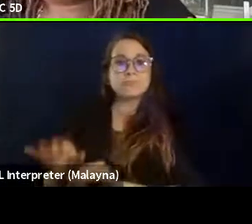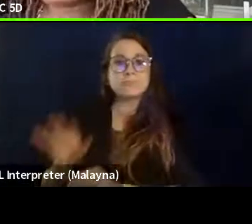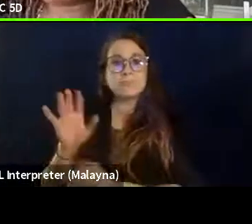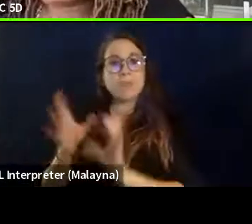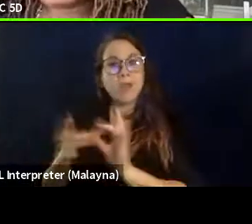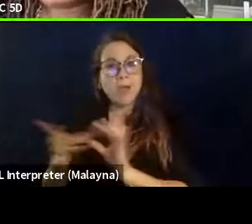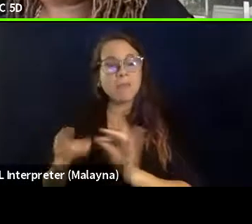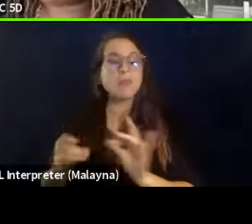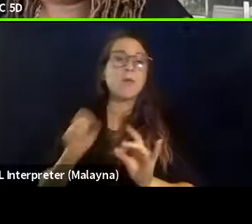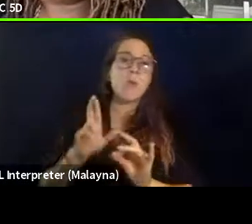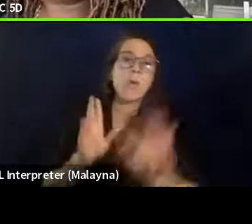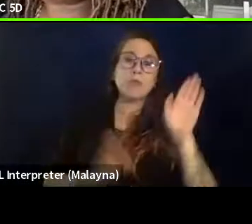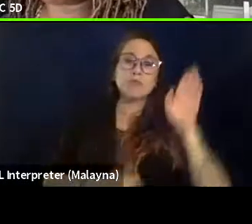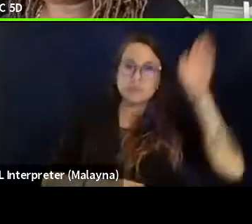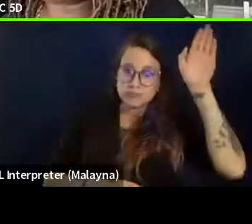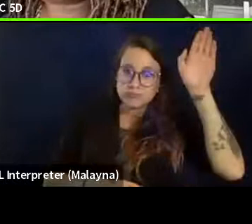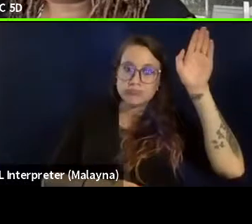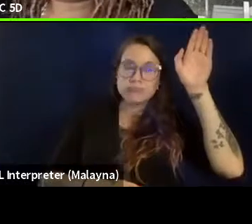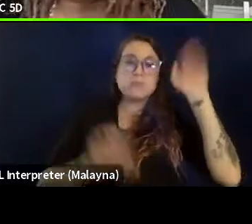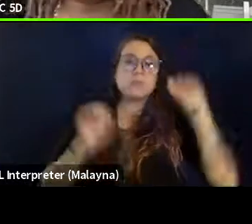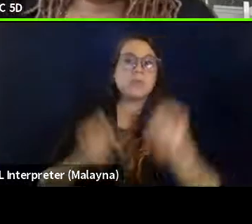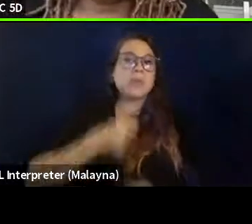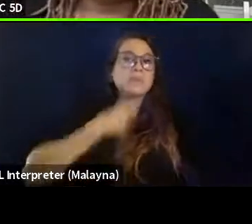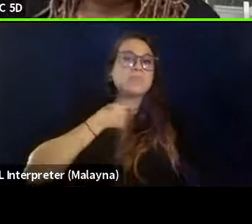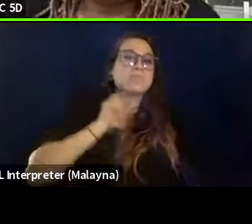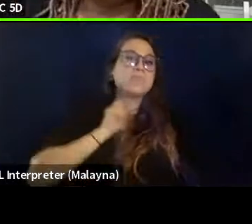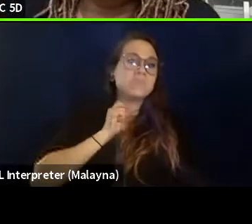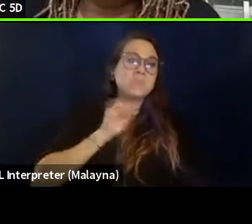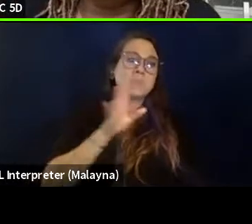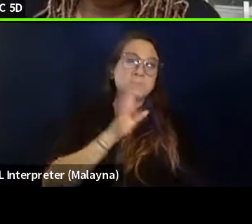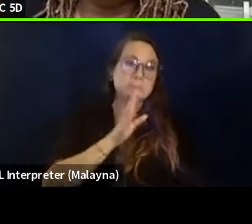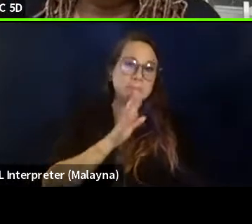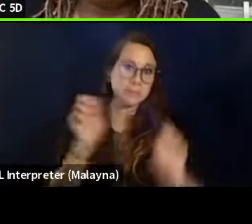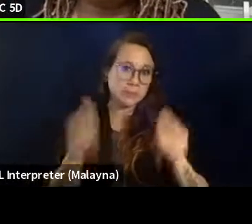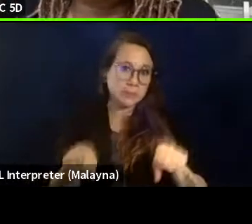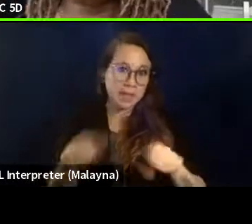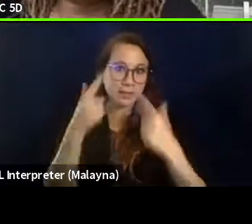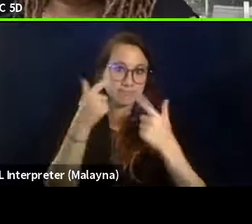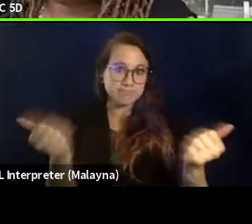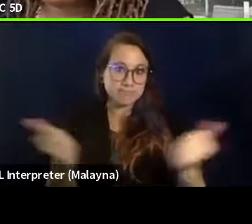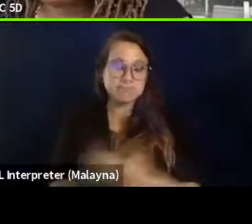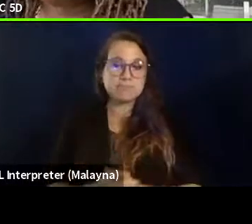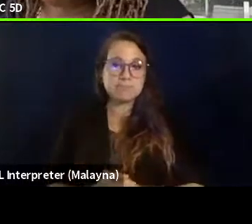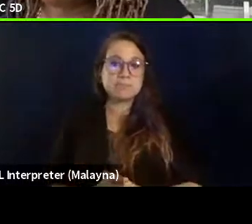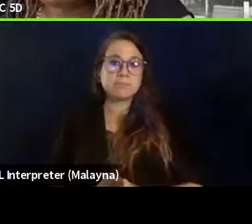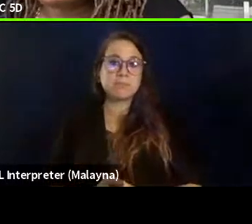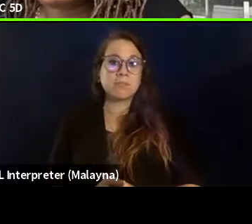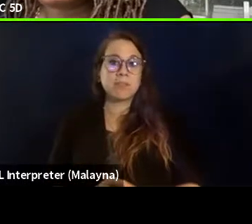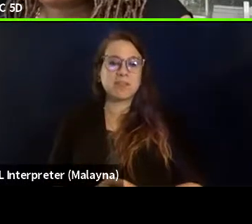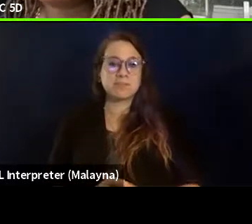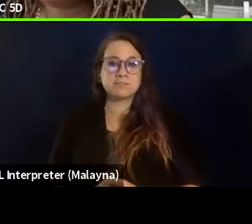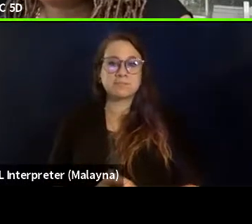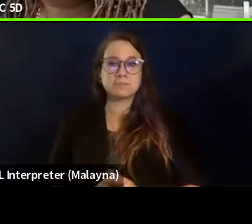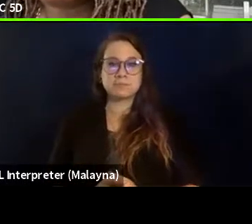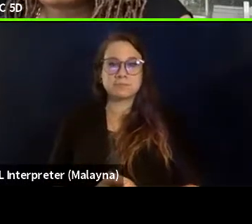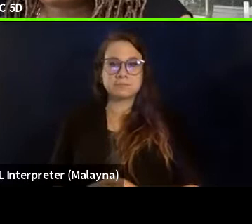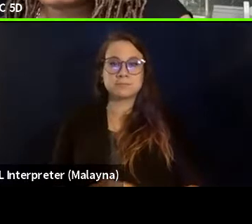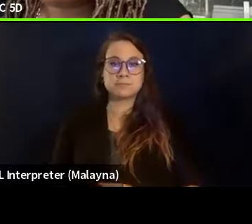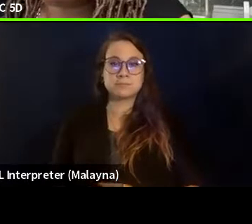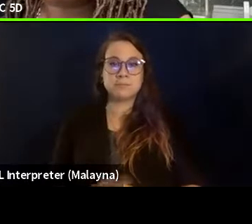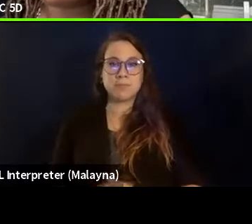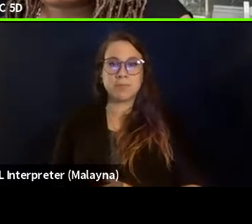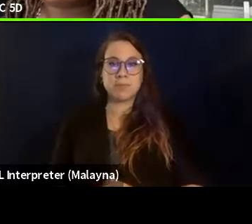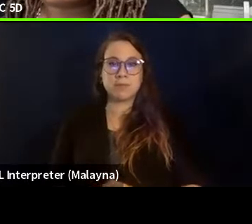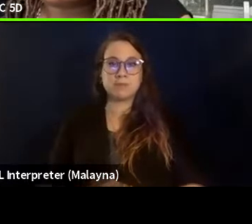you'll use the raise hand feature to let us know that you'd like to speak, we'll go ahead and hear from you now.